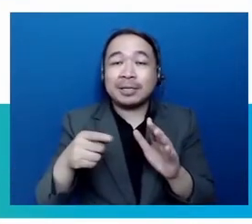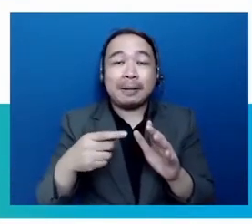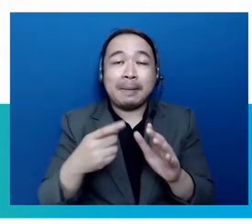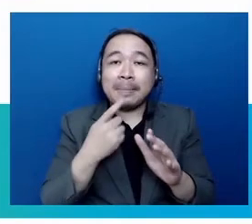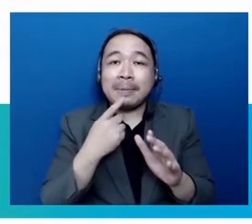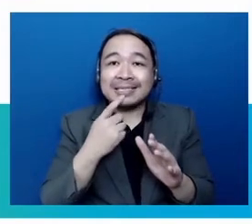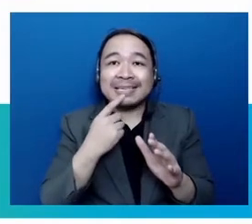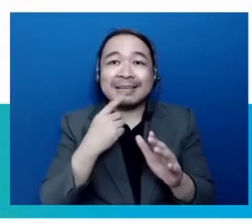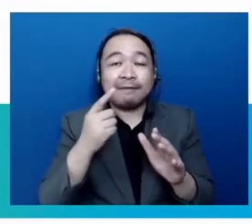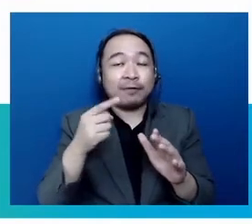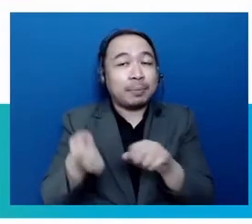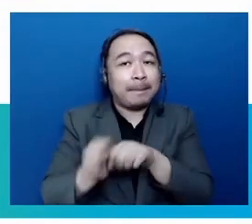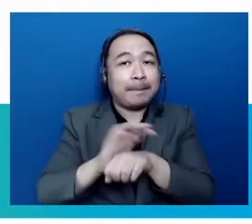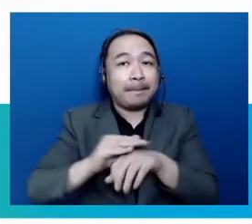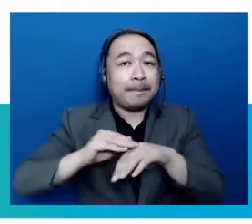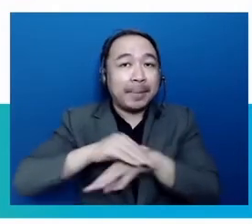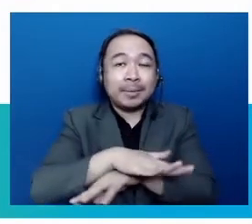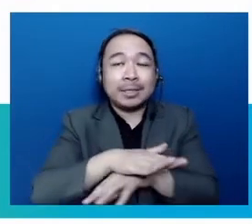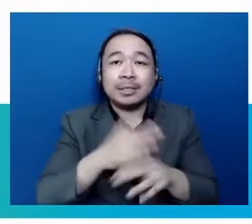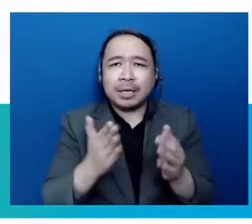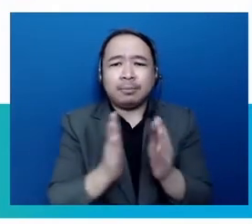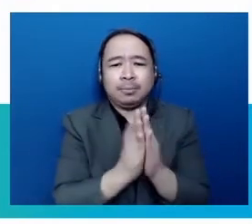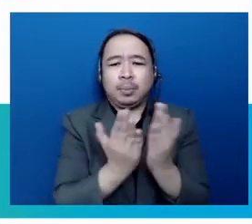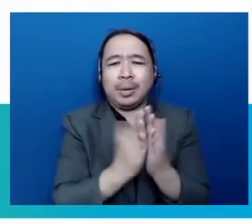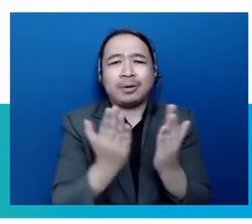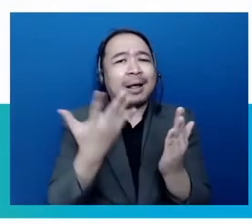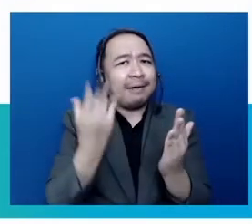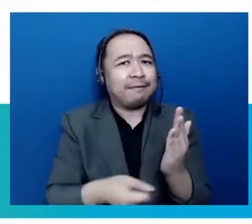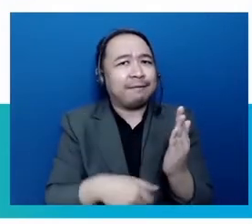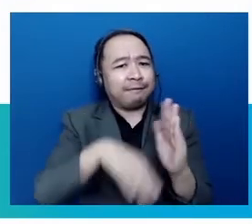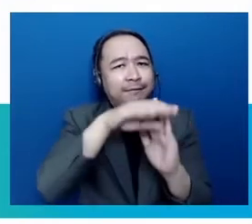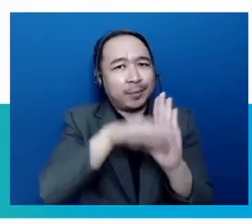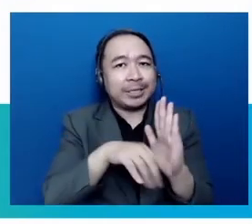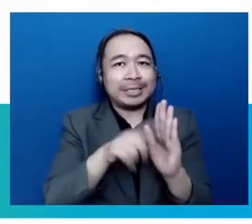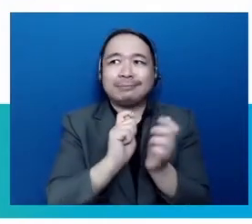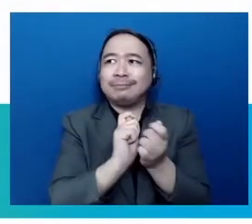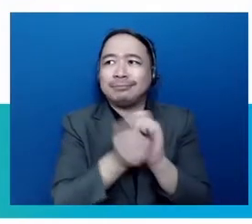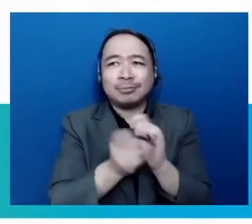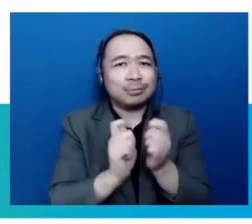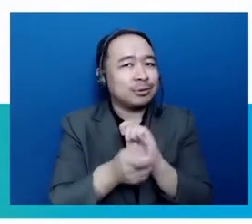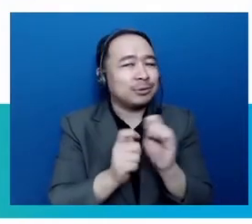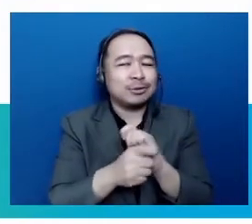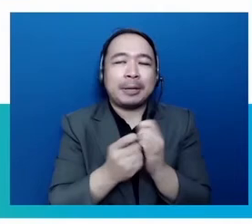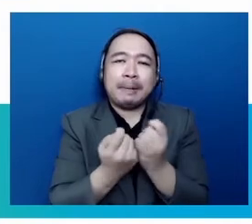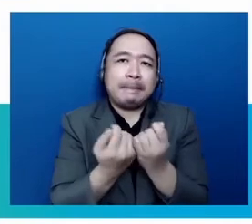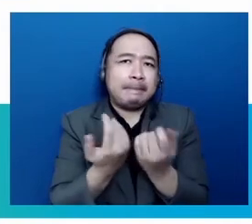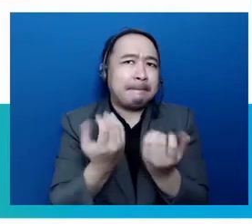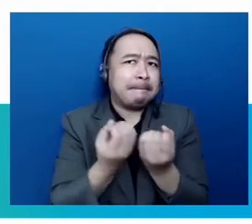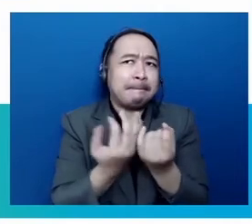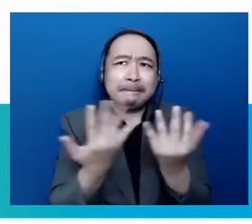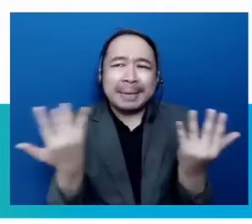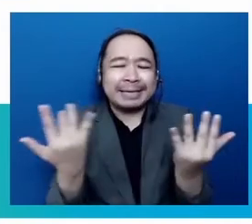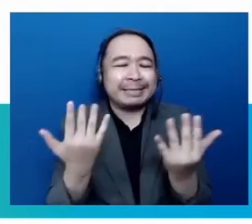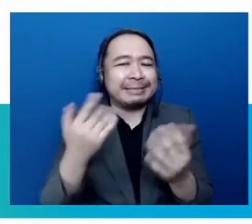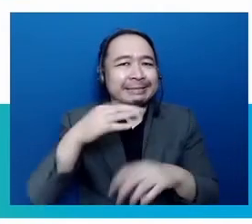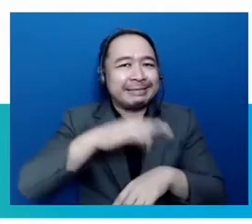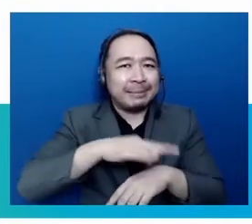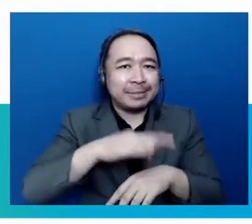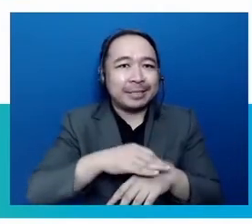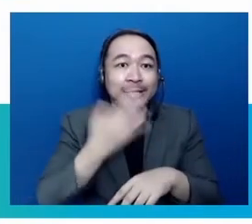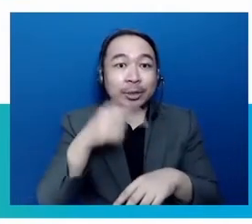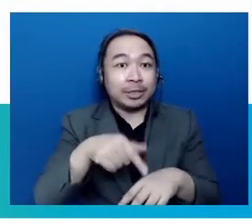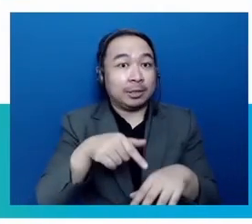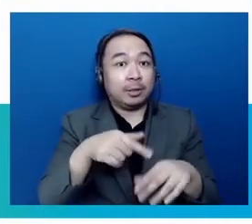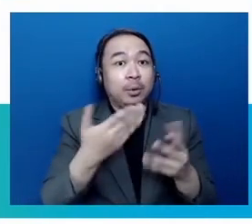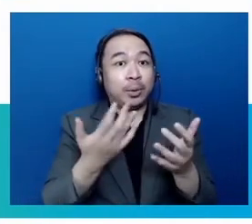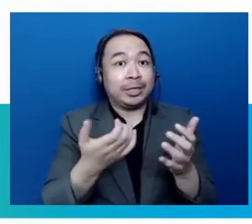also came up with a reuser's manual. And, you know, we revised this so many times because on the one hand, we wanted the science to be solid. So we